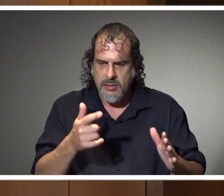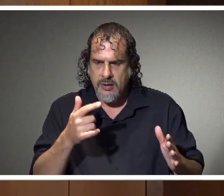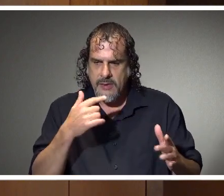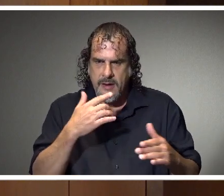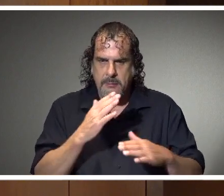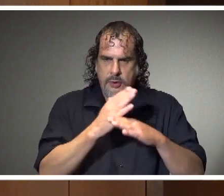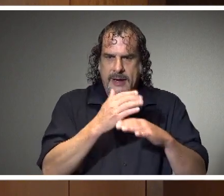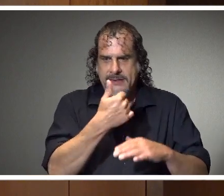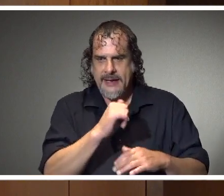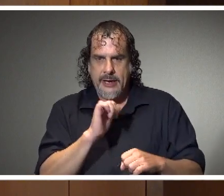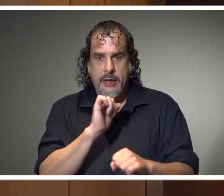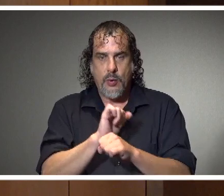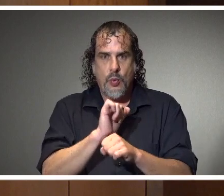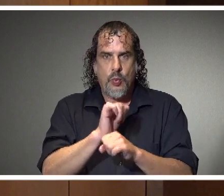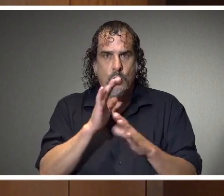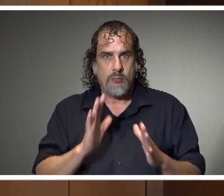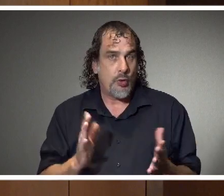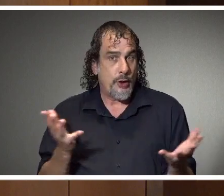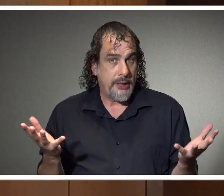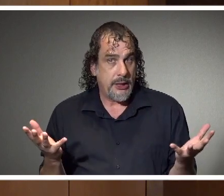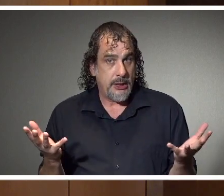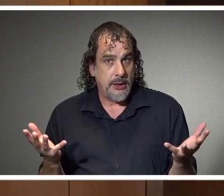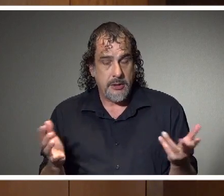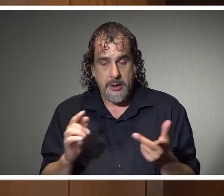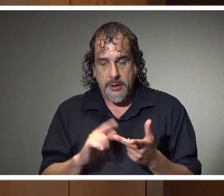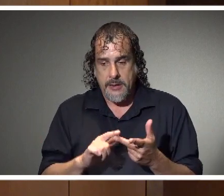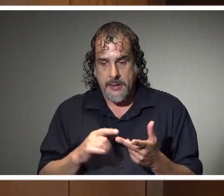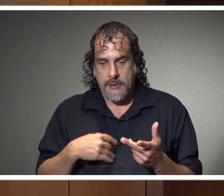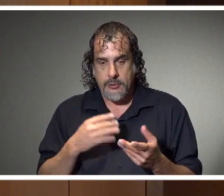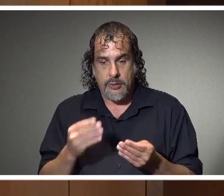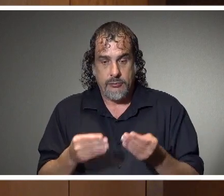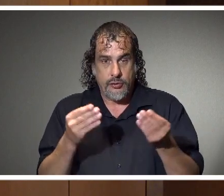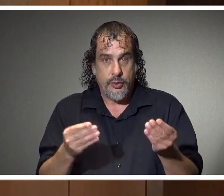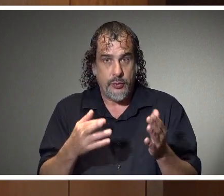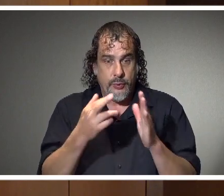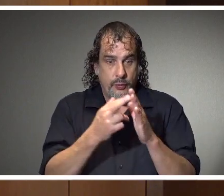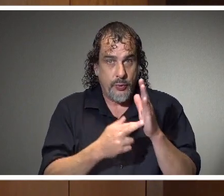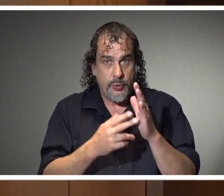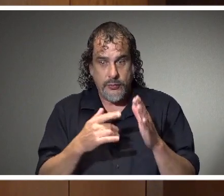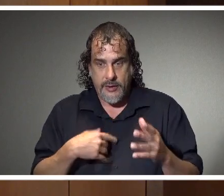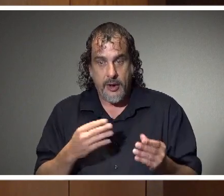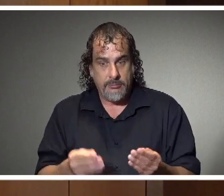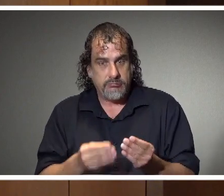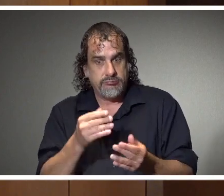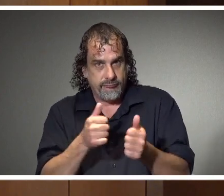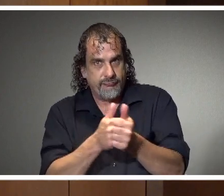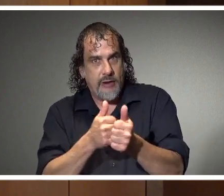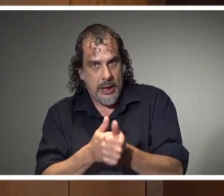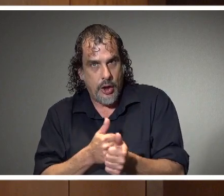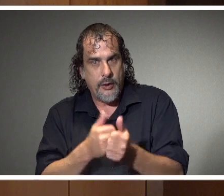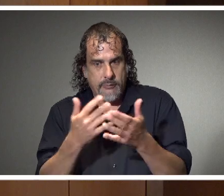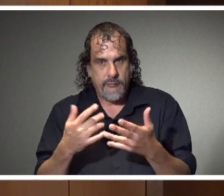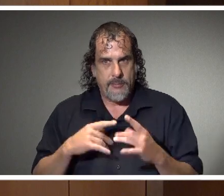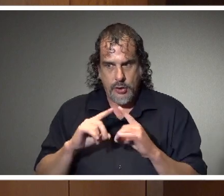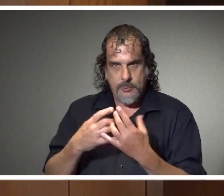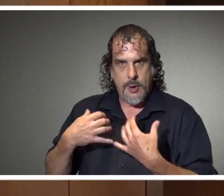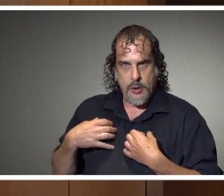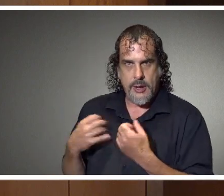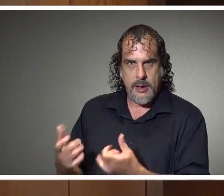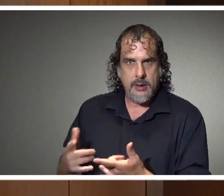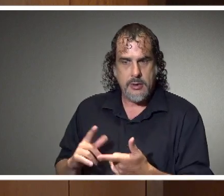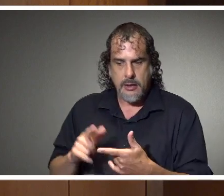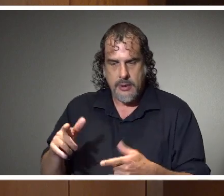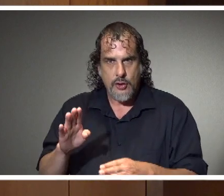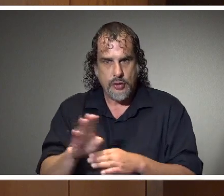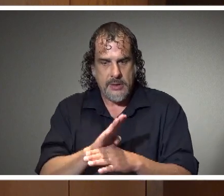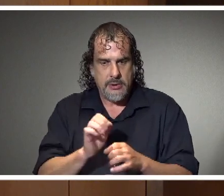worker, whether that's providing new standards, another recommendation of the Mississippi Department of Health, that these businesses